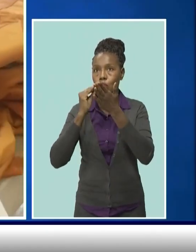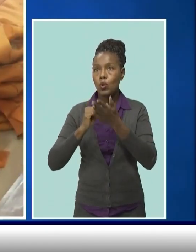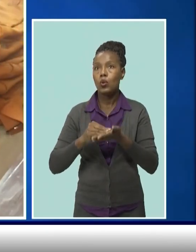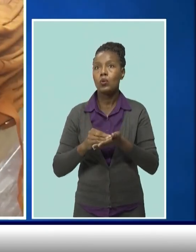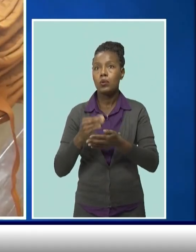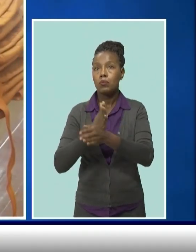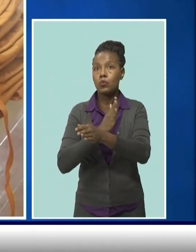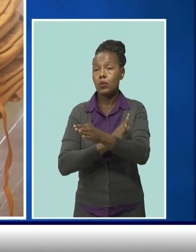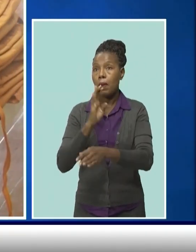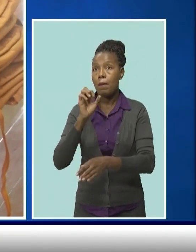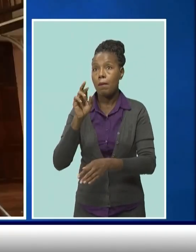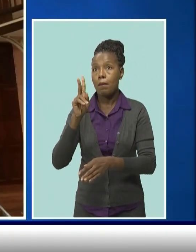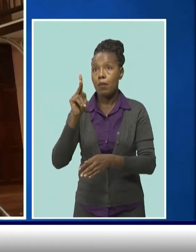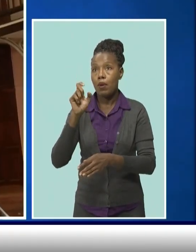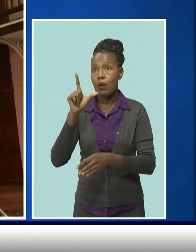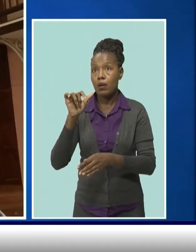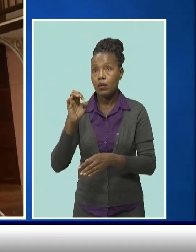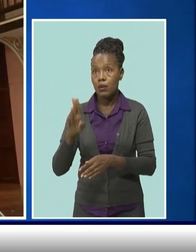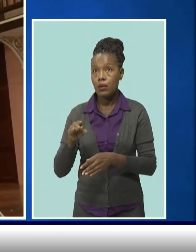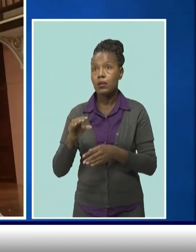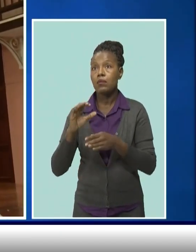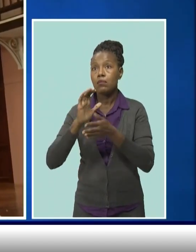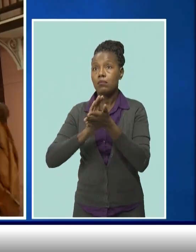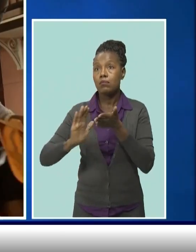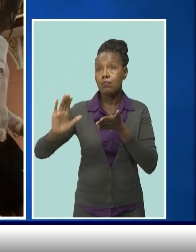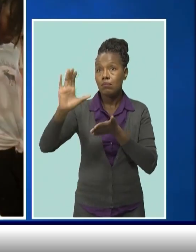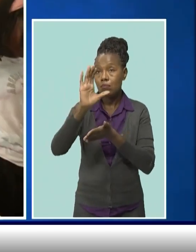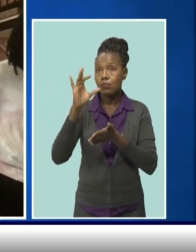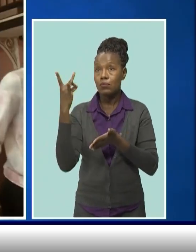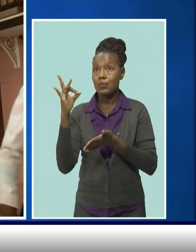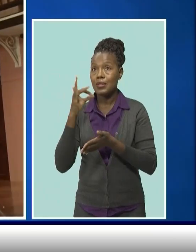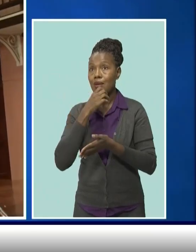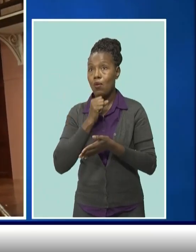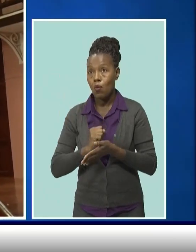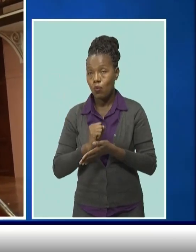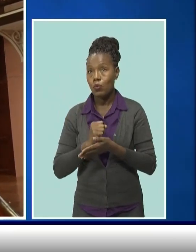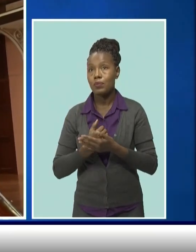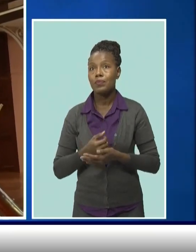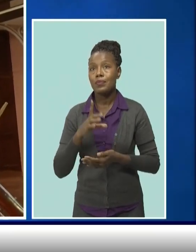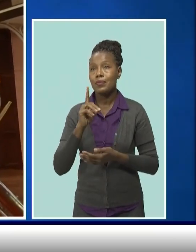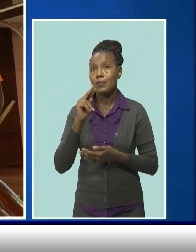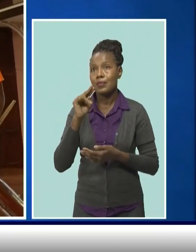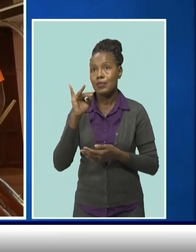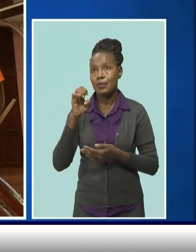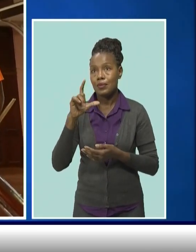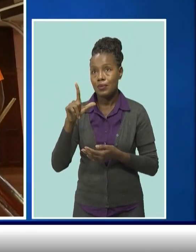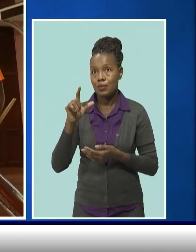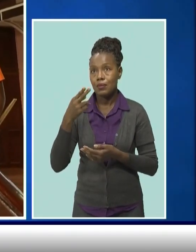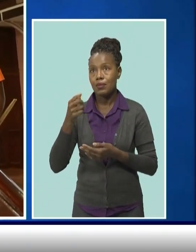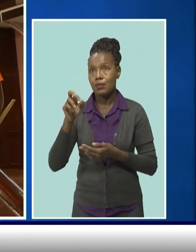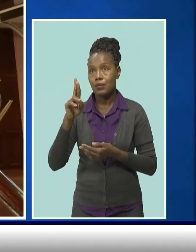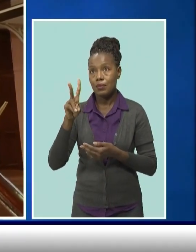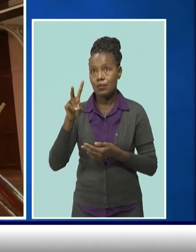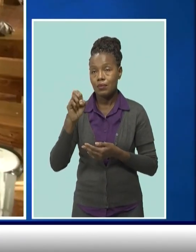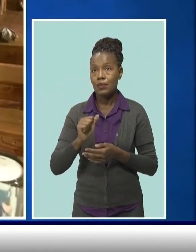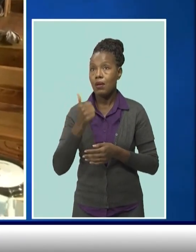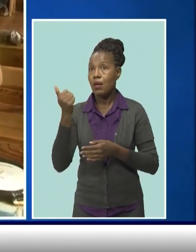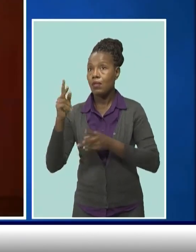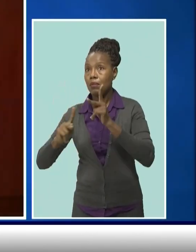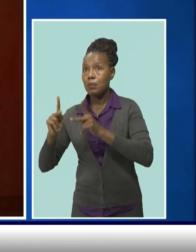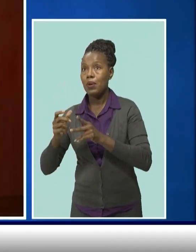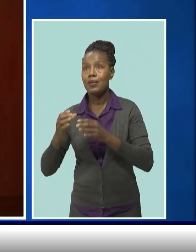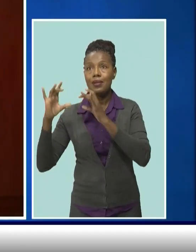to 18-year-old Daniel Harvey. Instruments and other supplies were also given to other students in attendance. I